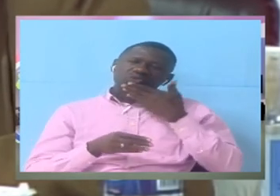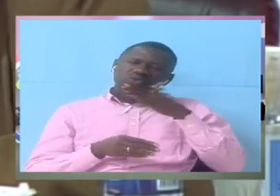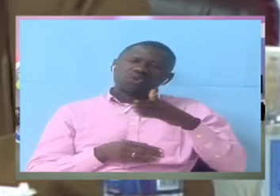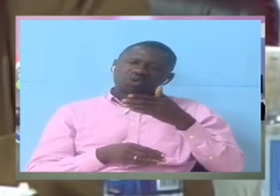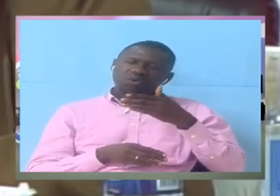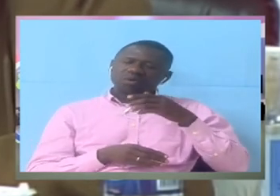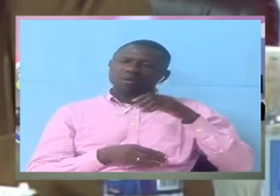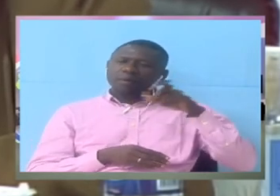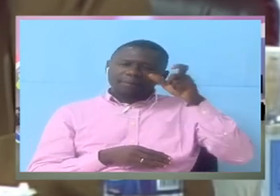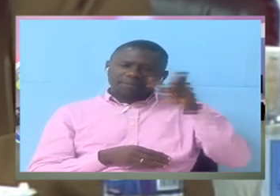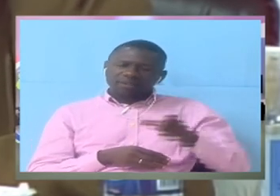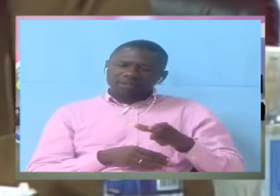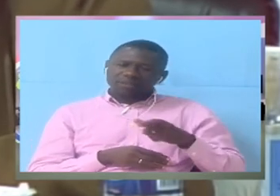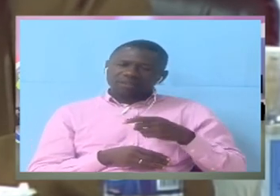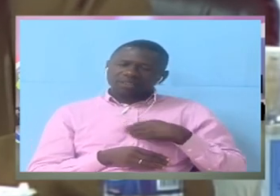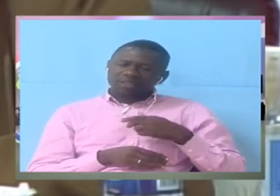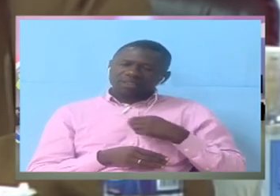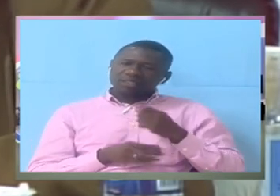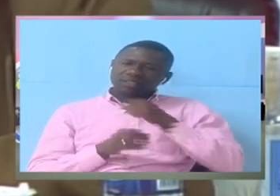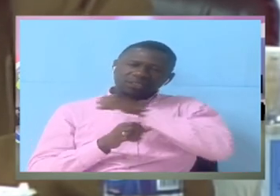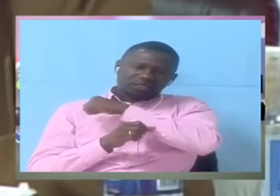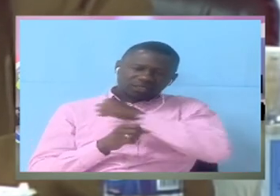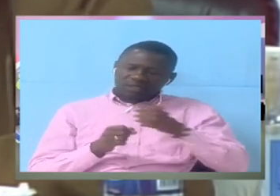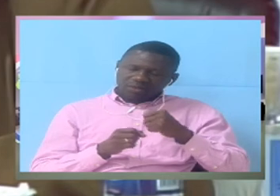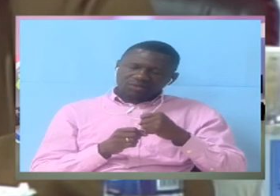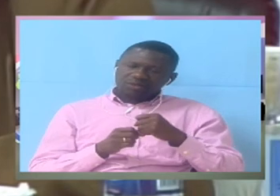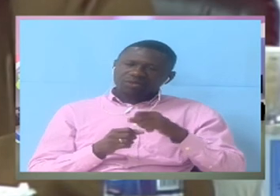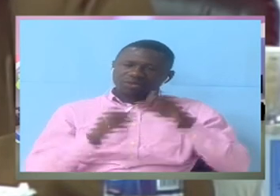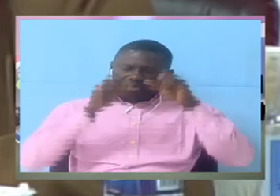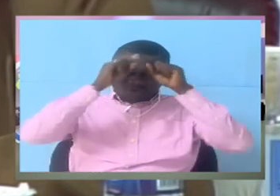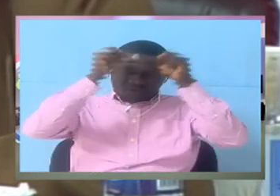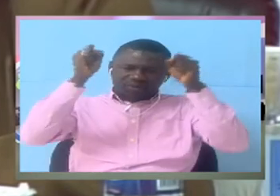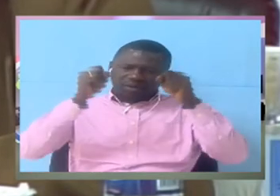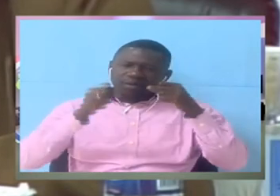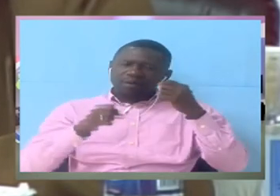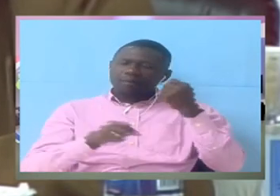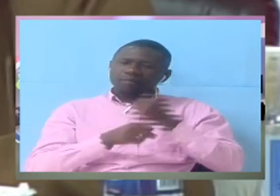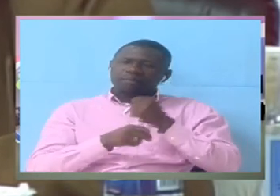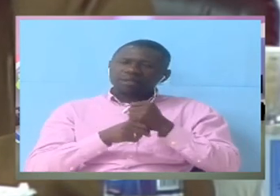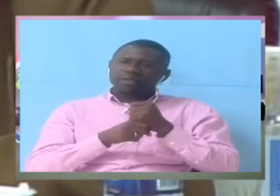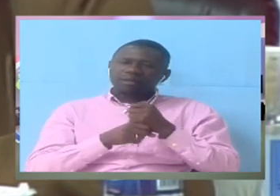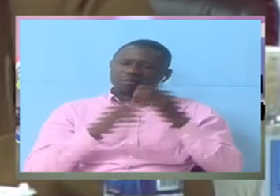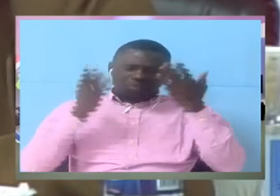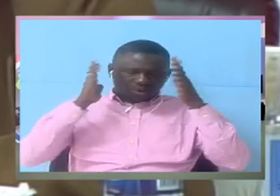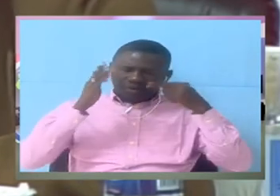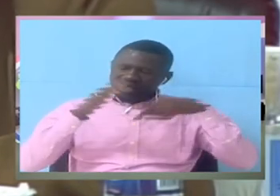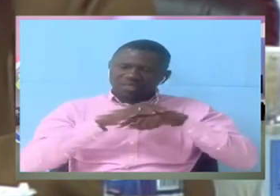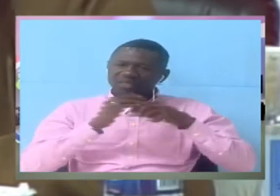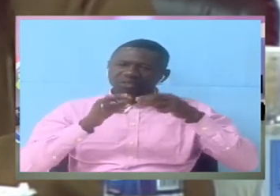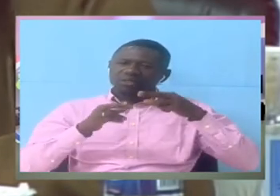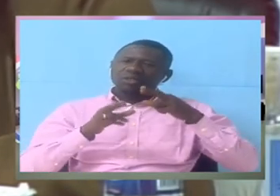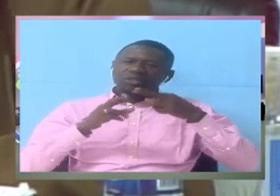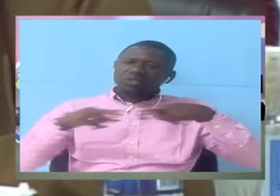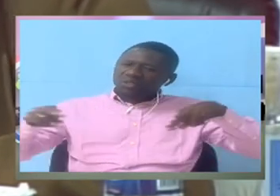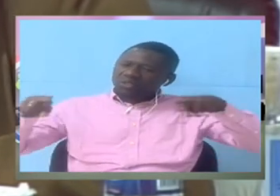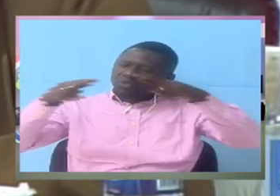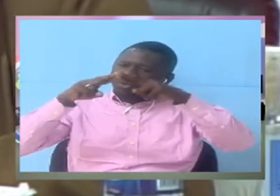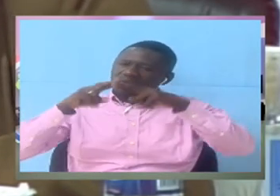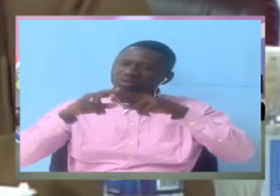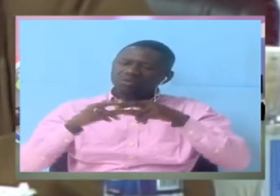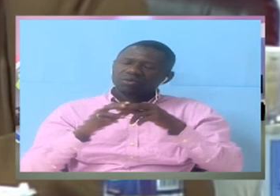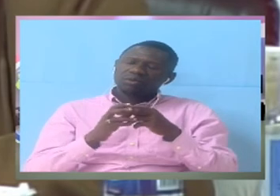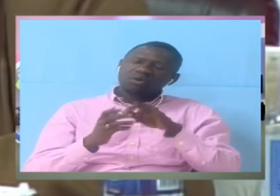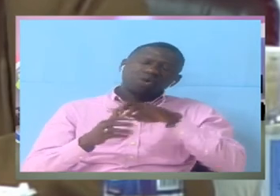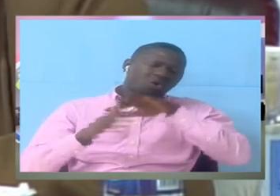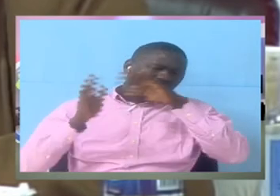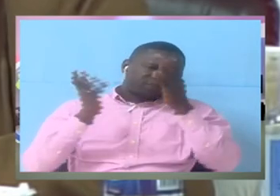overthrowing governments, literally causing mayhem in the sub-region, whether or not all of you started